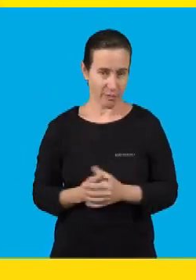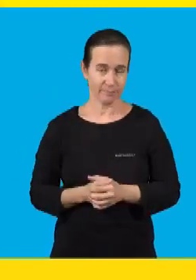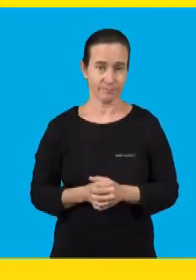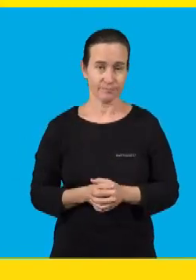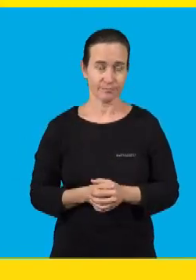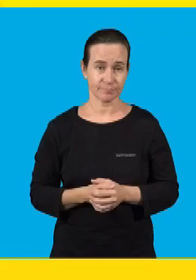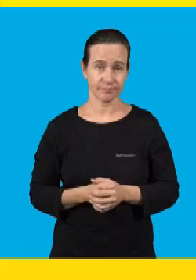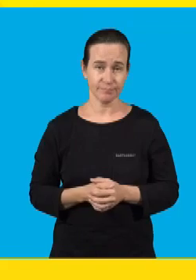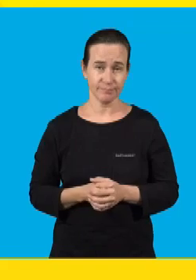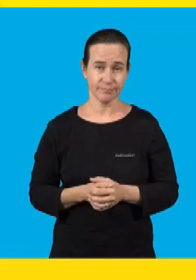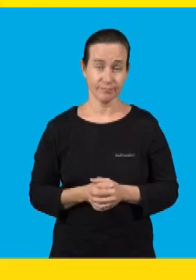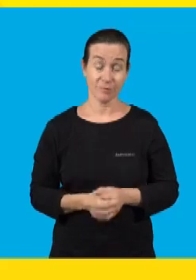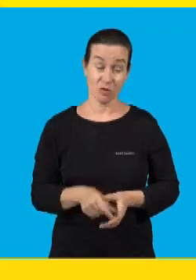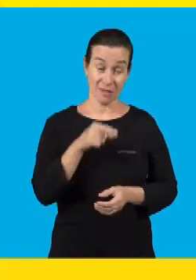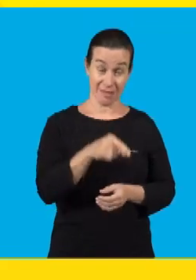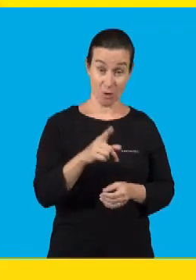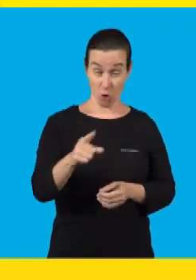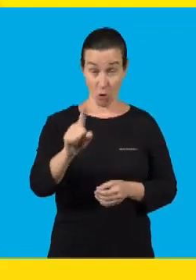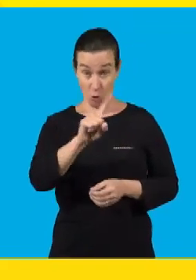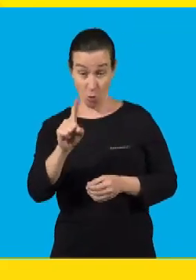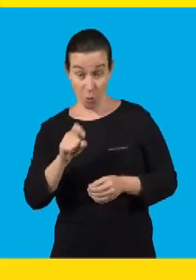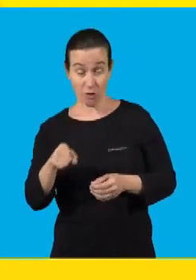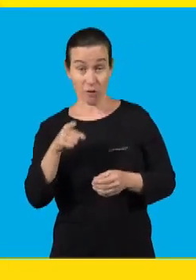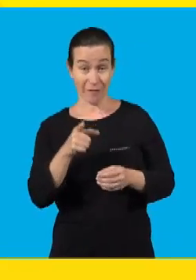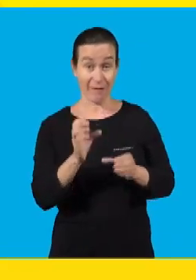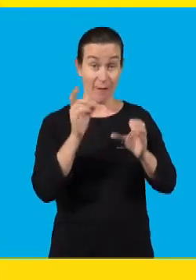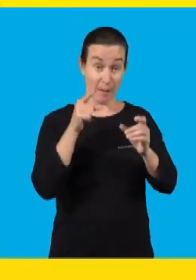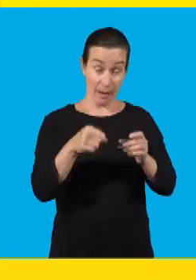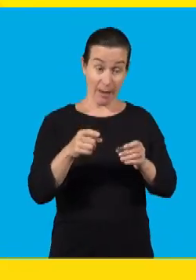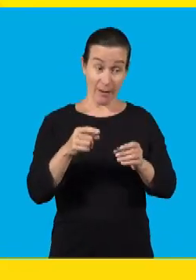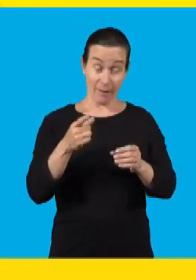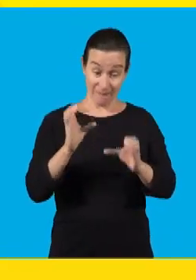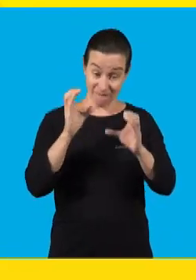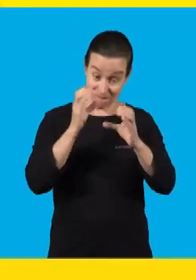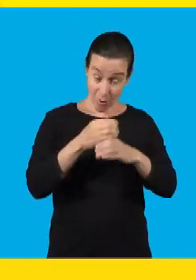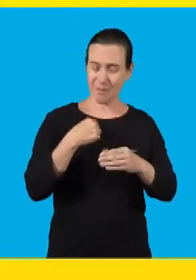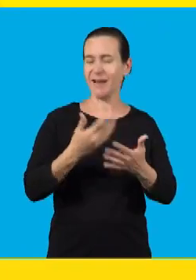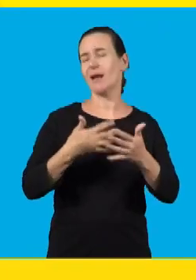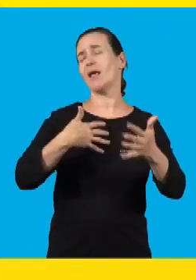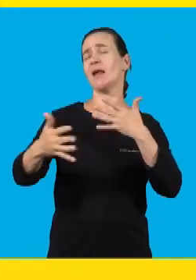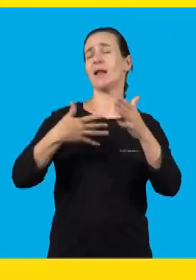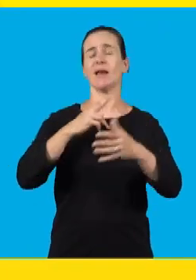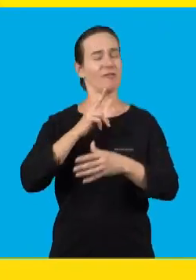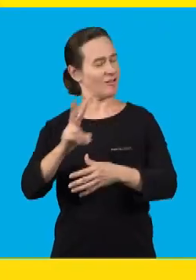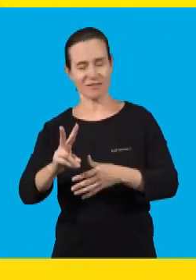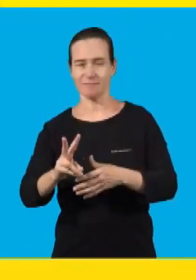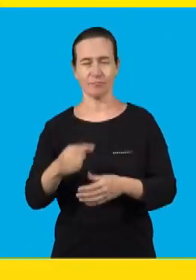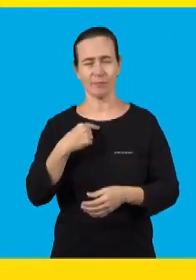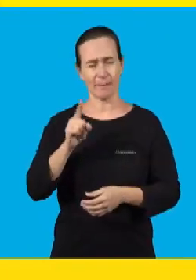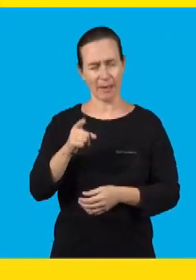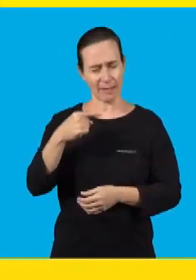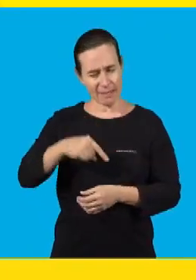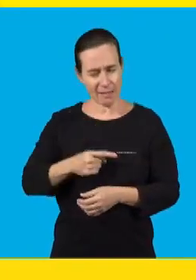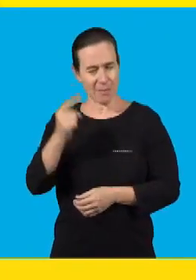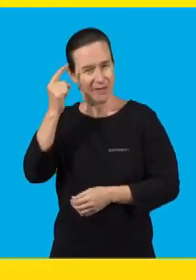seen how literature questions are particularly set out to target a certain answer from the text. You need to have